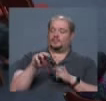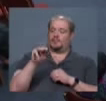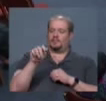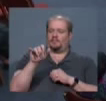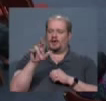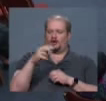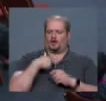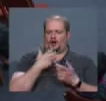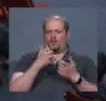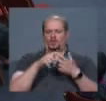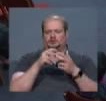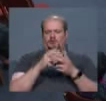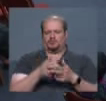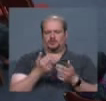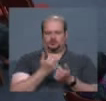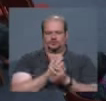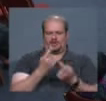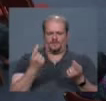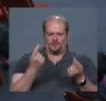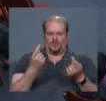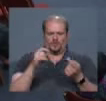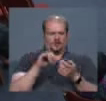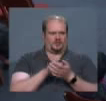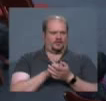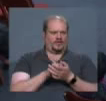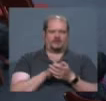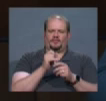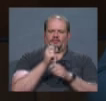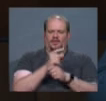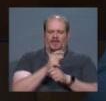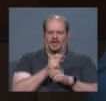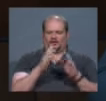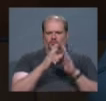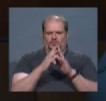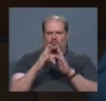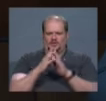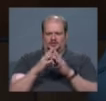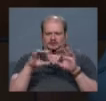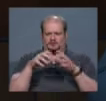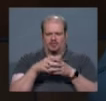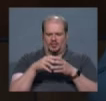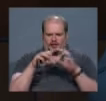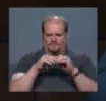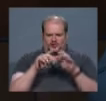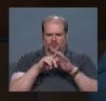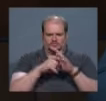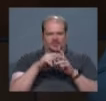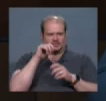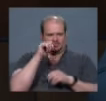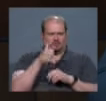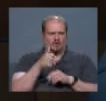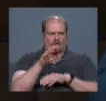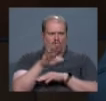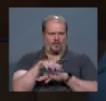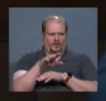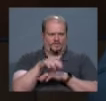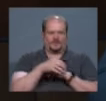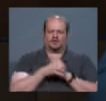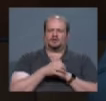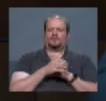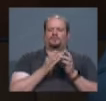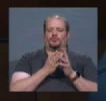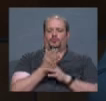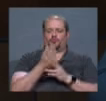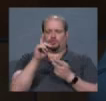I want to mention to everyone that the annual Municipal League Convention begins tomorrow evening